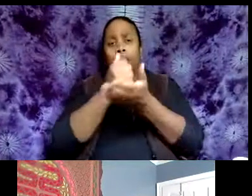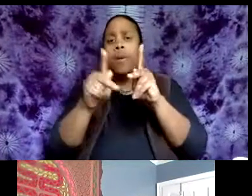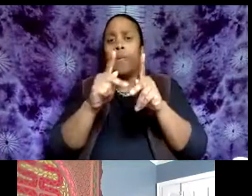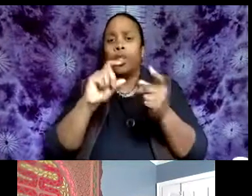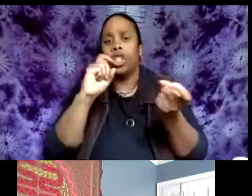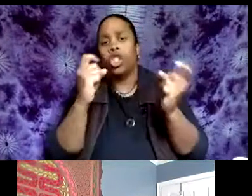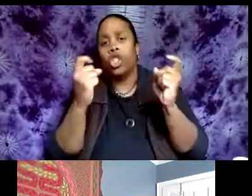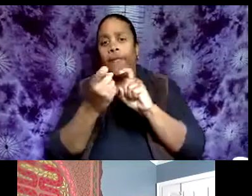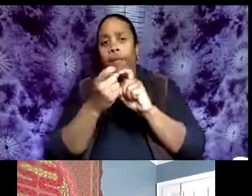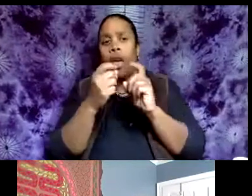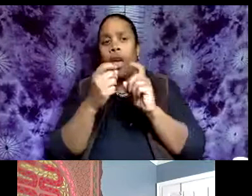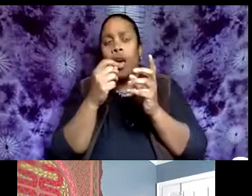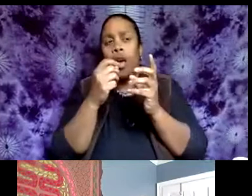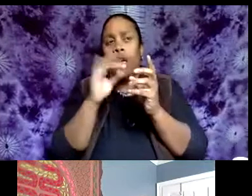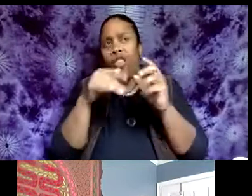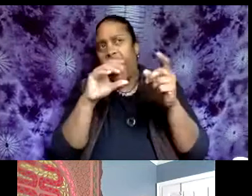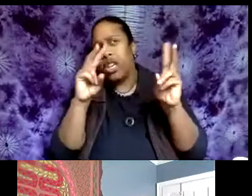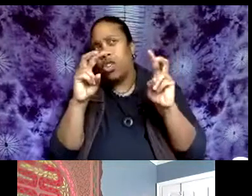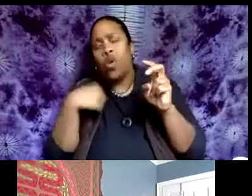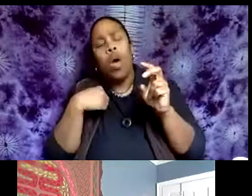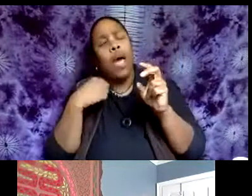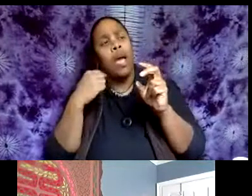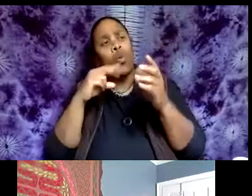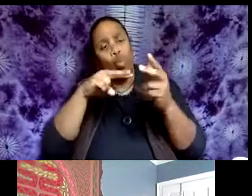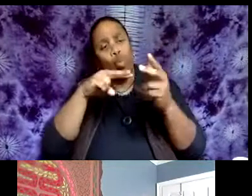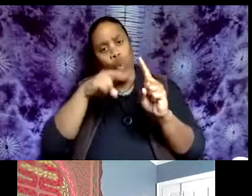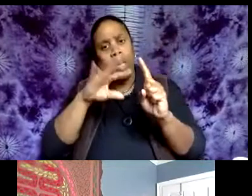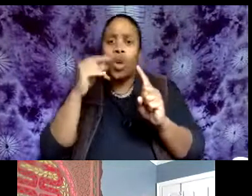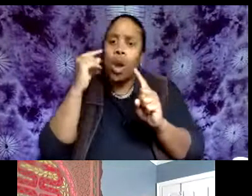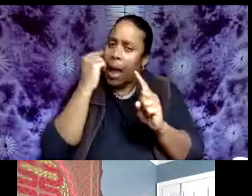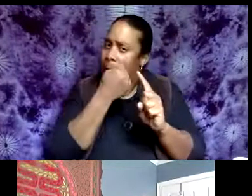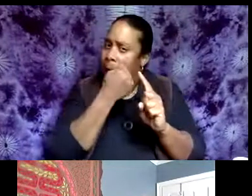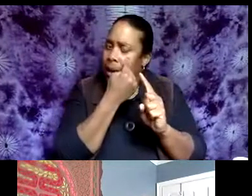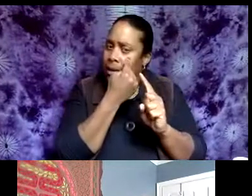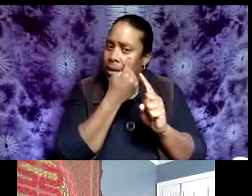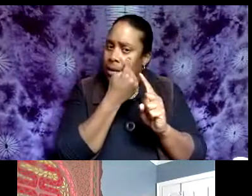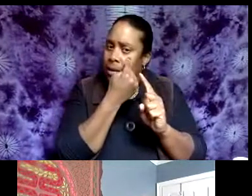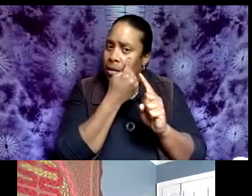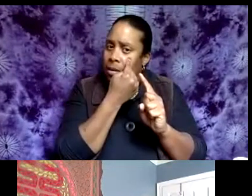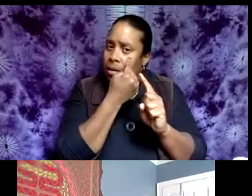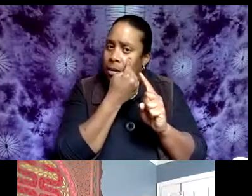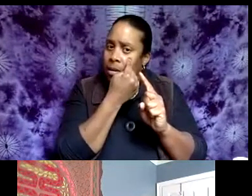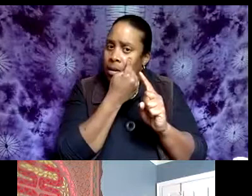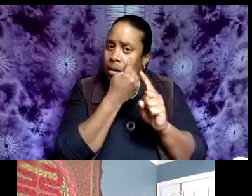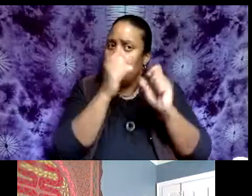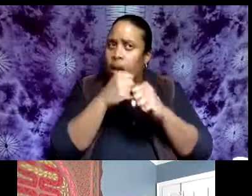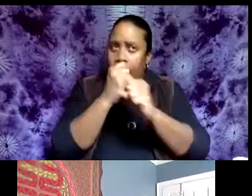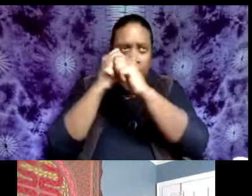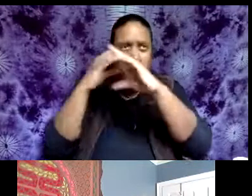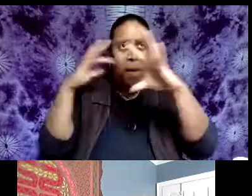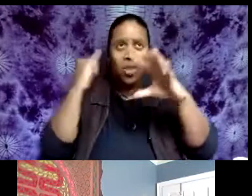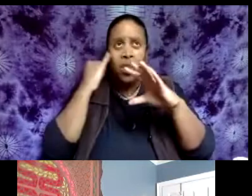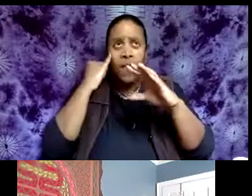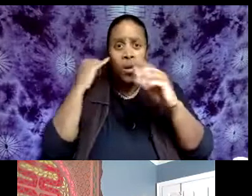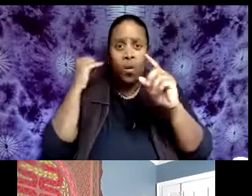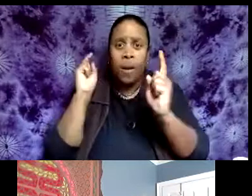reading the energy of your soul. Like eyes are a window to the soul. And I think that we all read eyes all the time. You can imagine when you meet someone with dark sunglasses and you